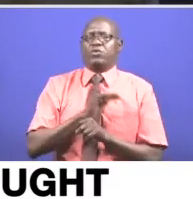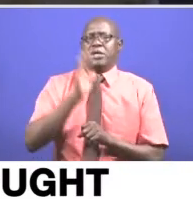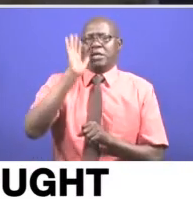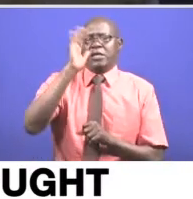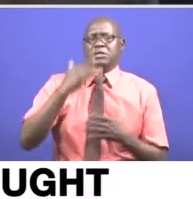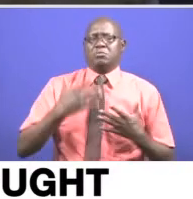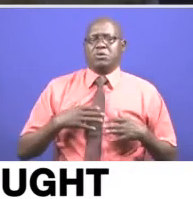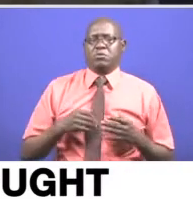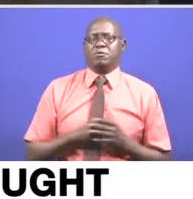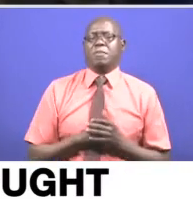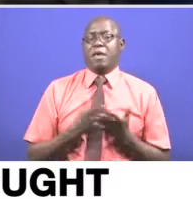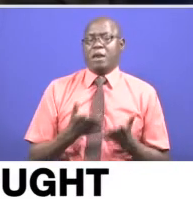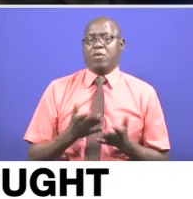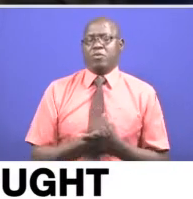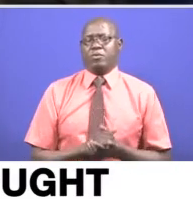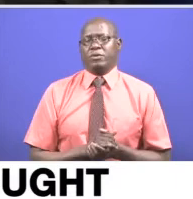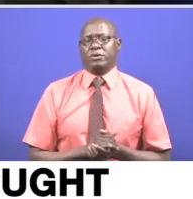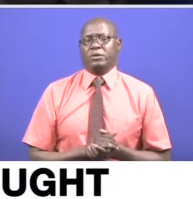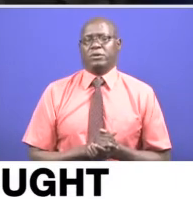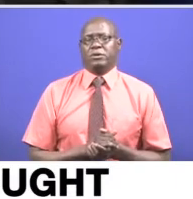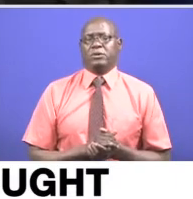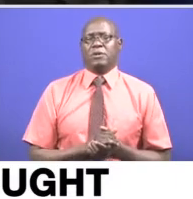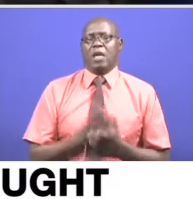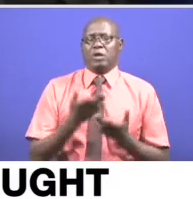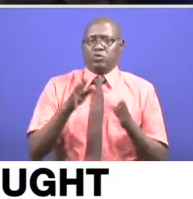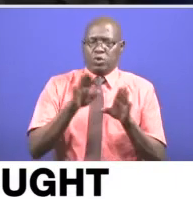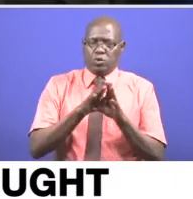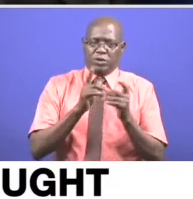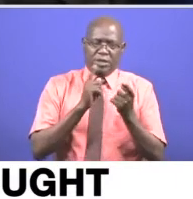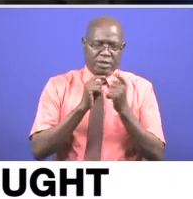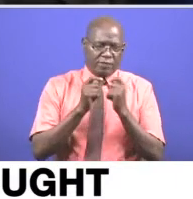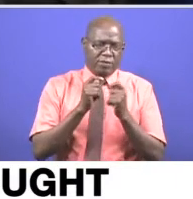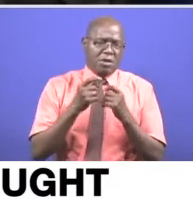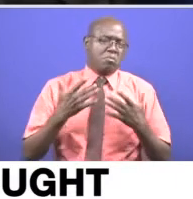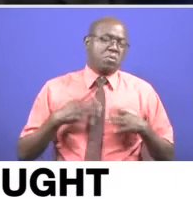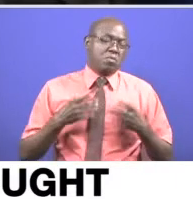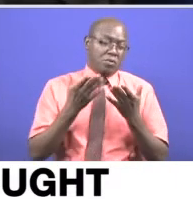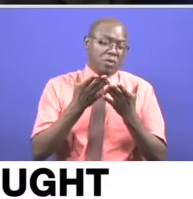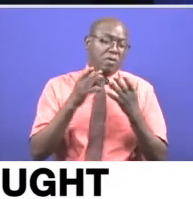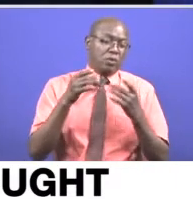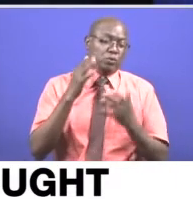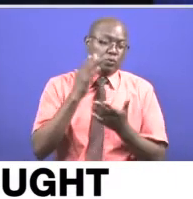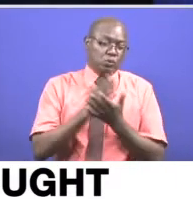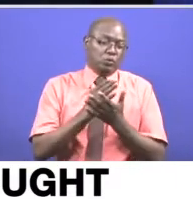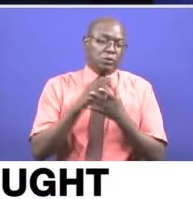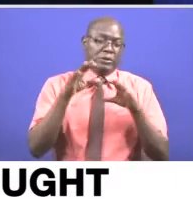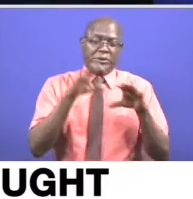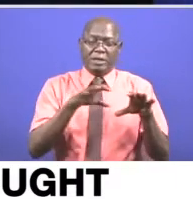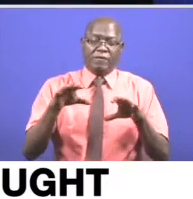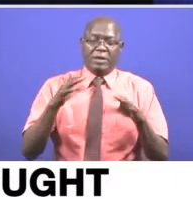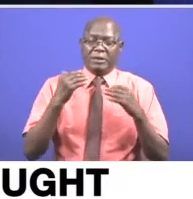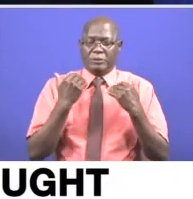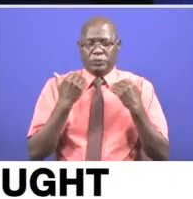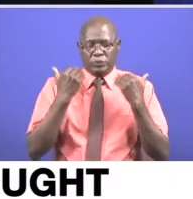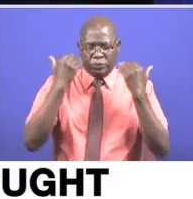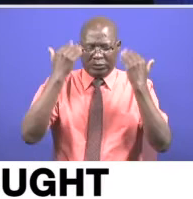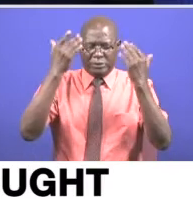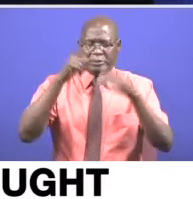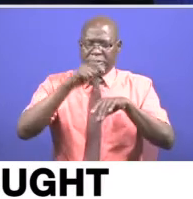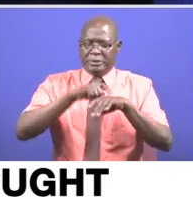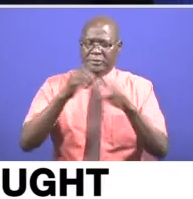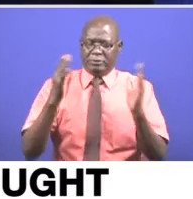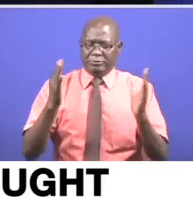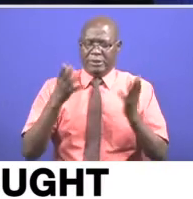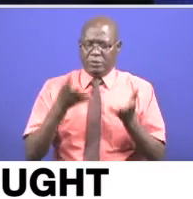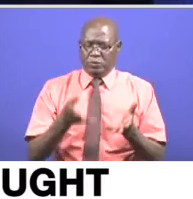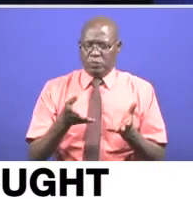up the interview, as a people, there are people who are really suffering and are in distress yes. in this particular period. How